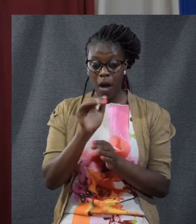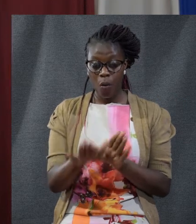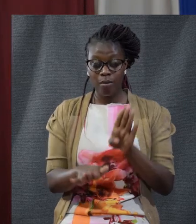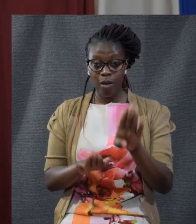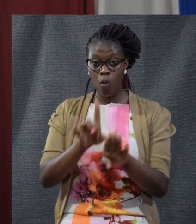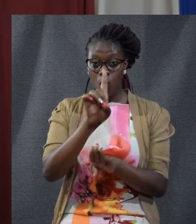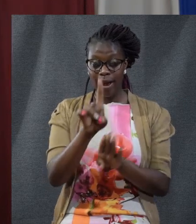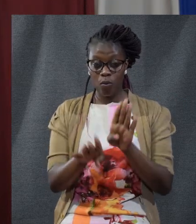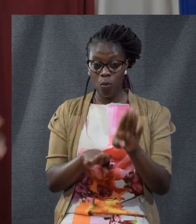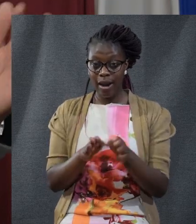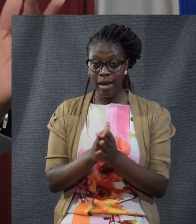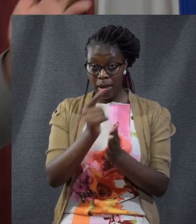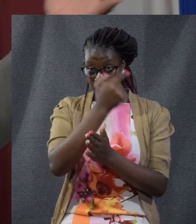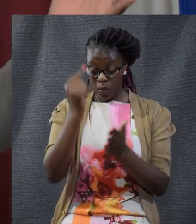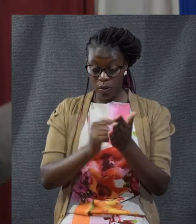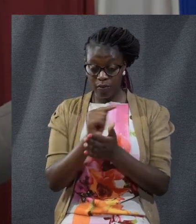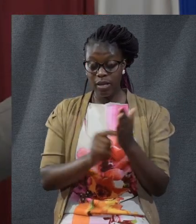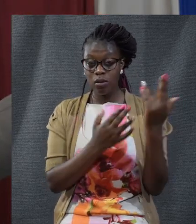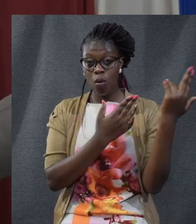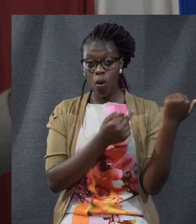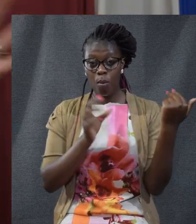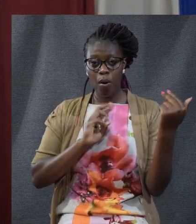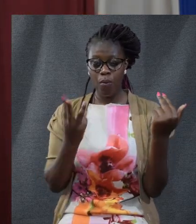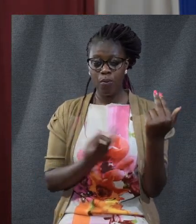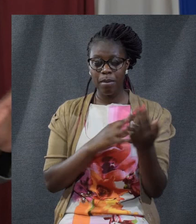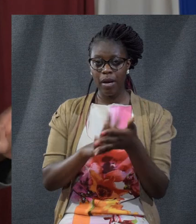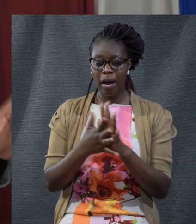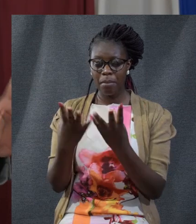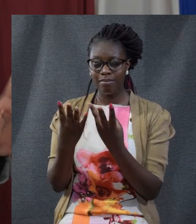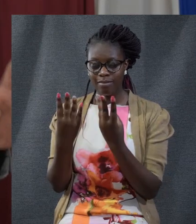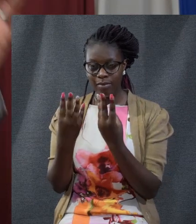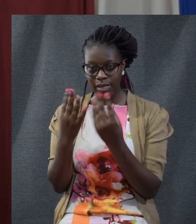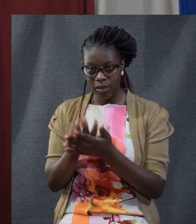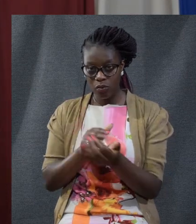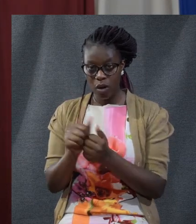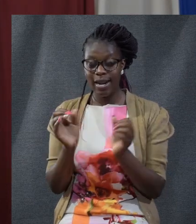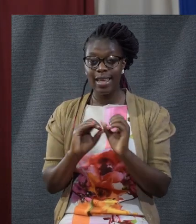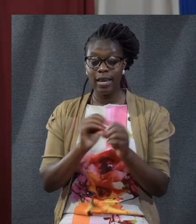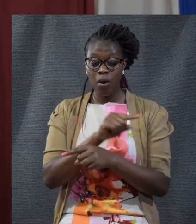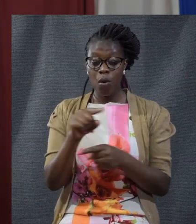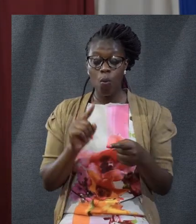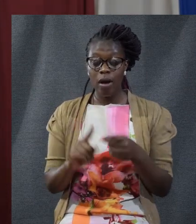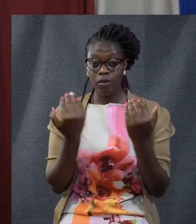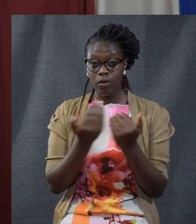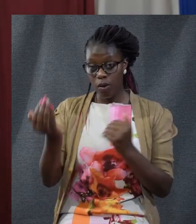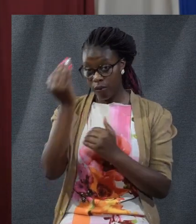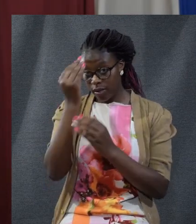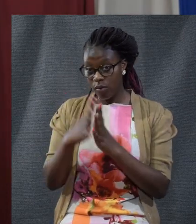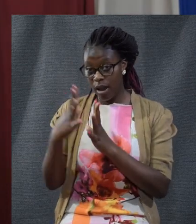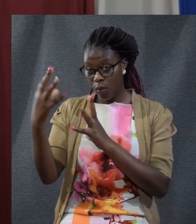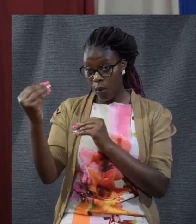day at a time. And because of this hope, we are not consumed. When the children of Israel were taken to